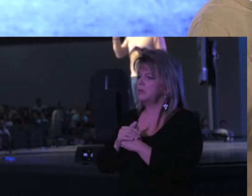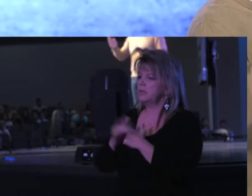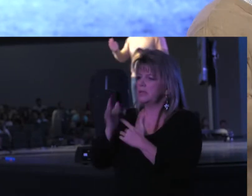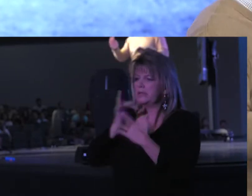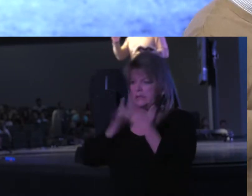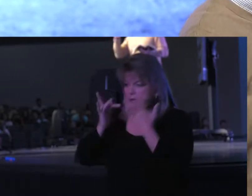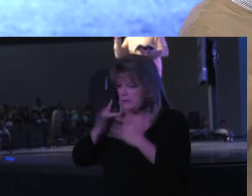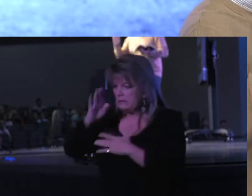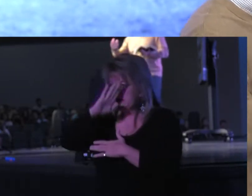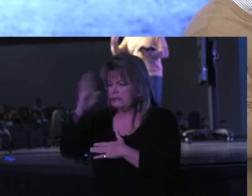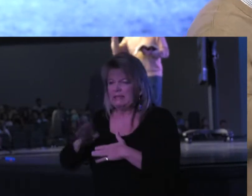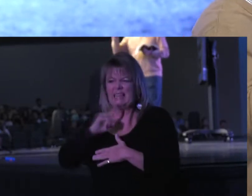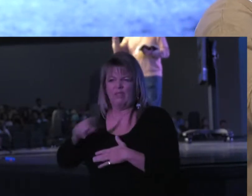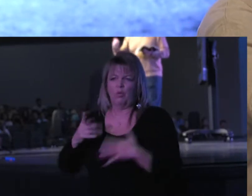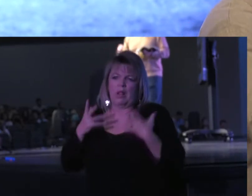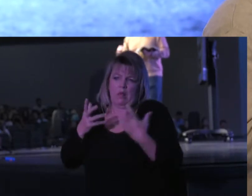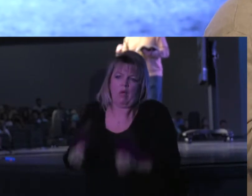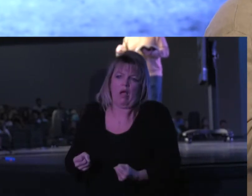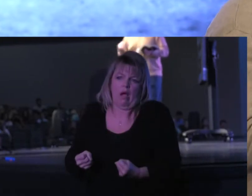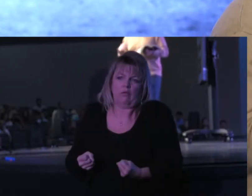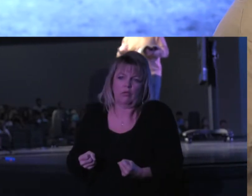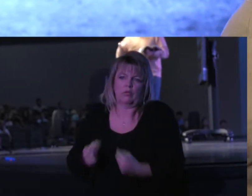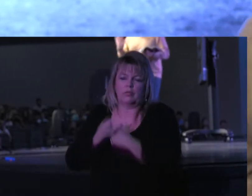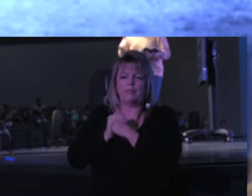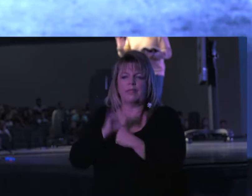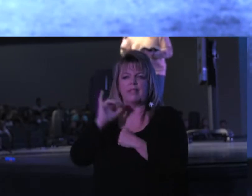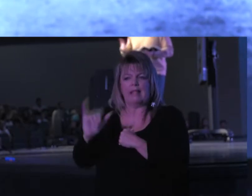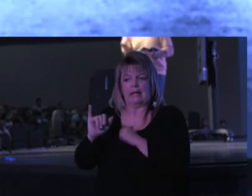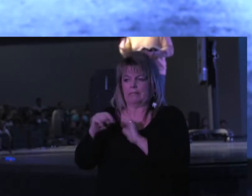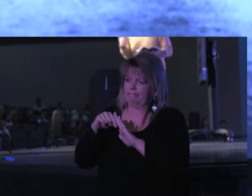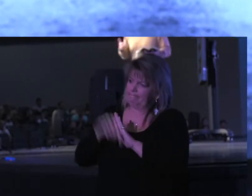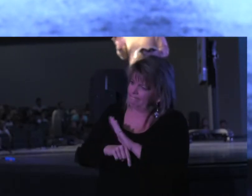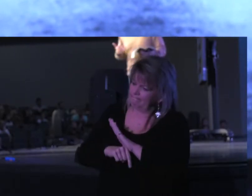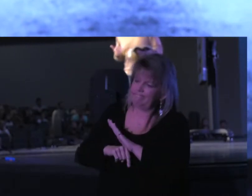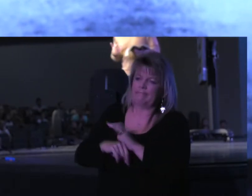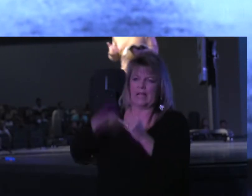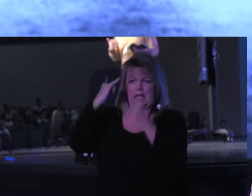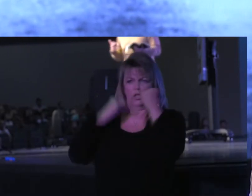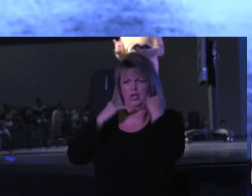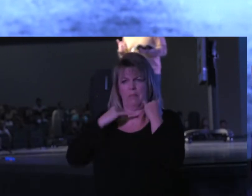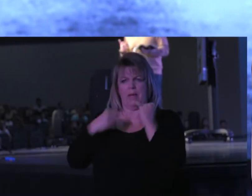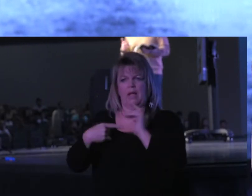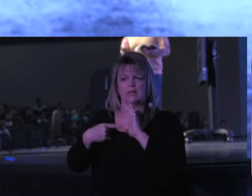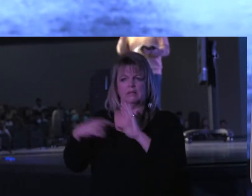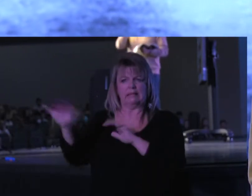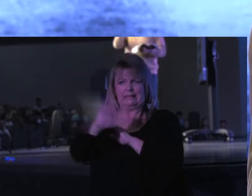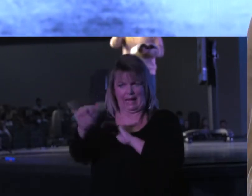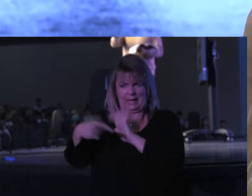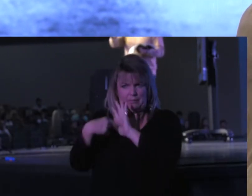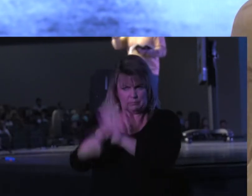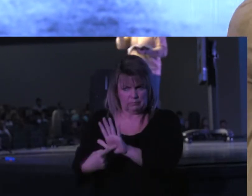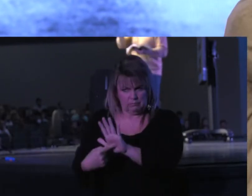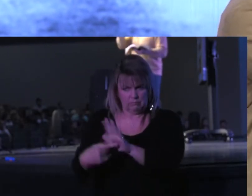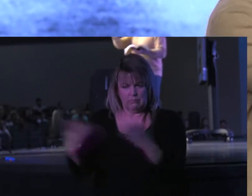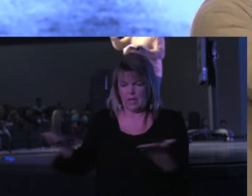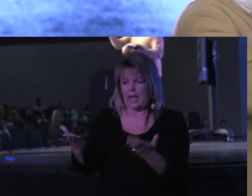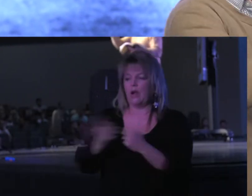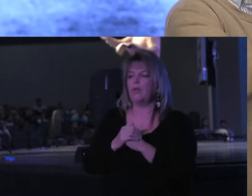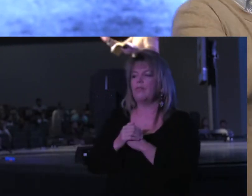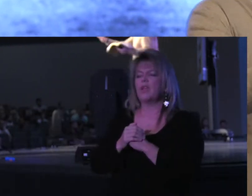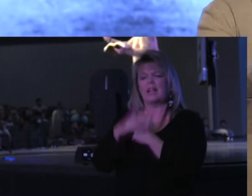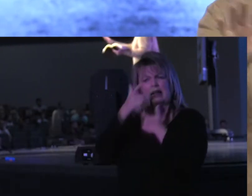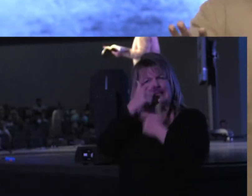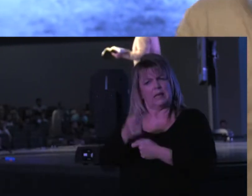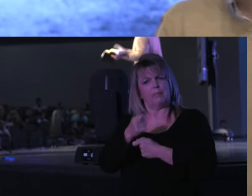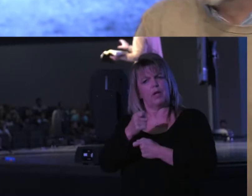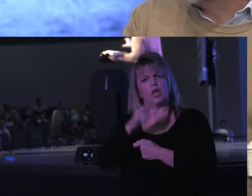and they never recovered from it. It's that depth that Jeremiah is expressing here. And it's interesting because what is